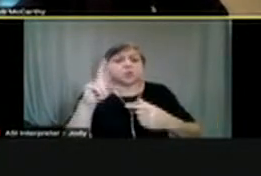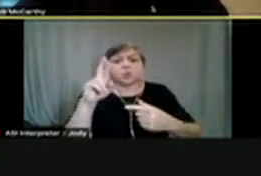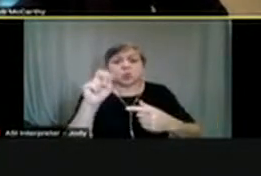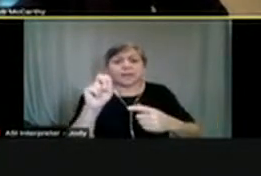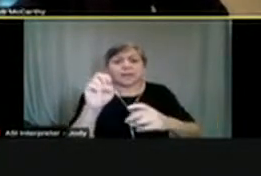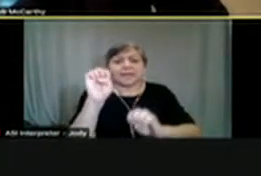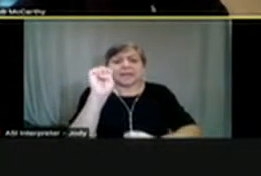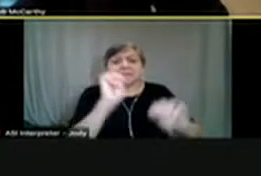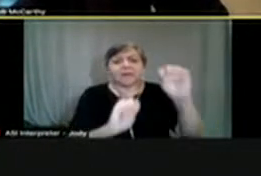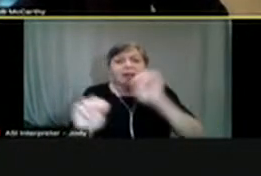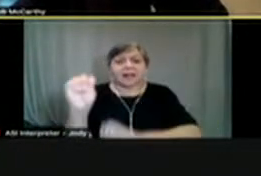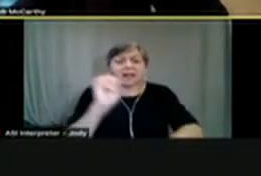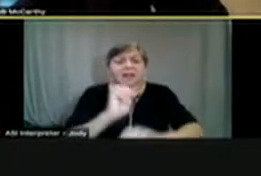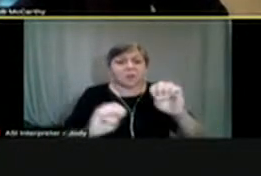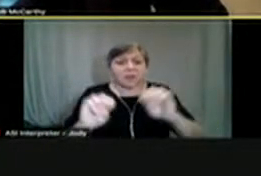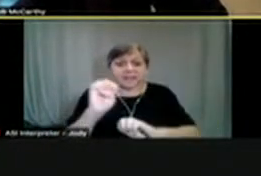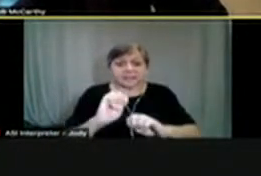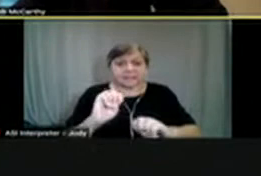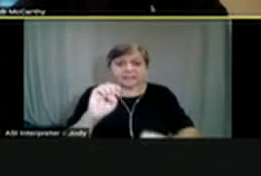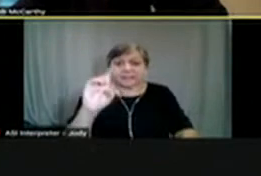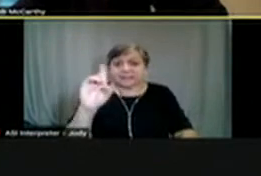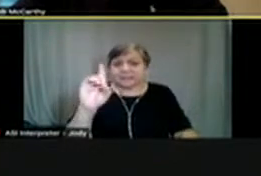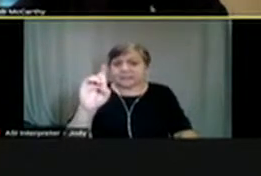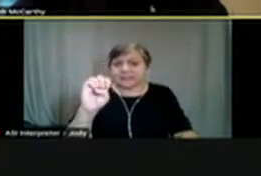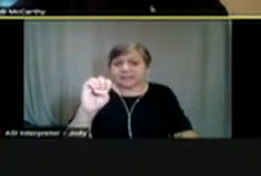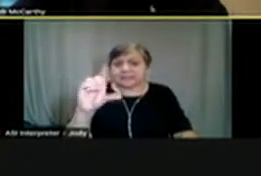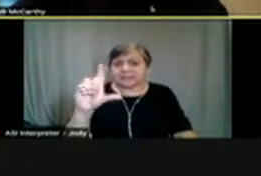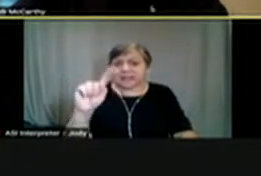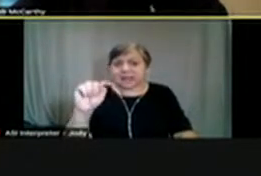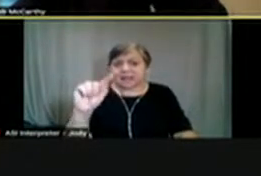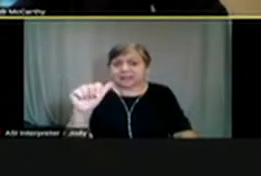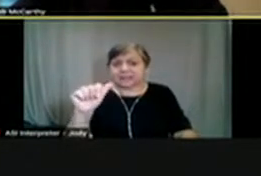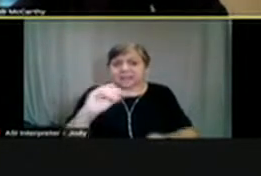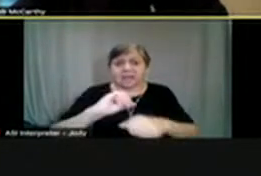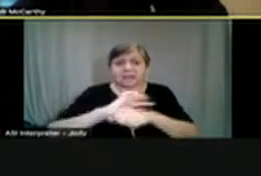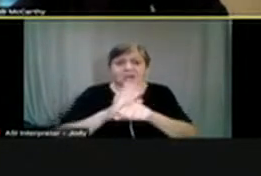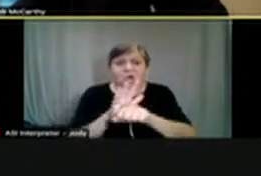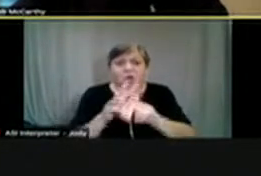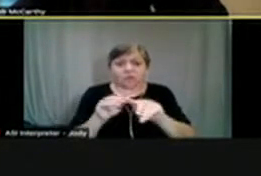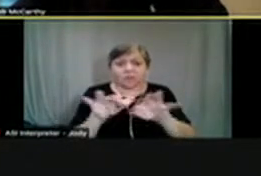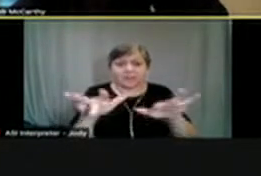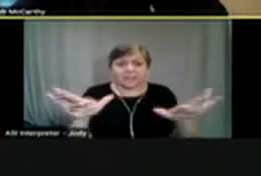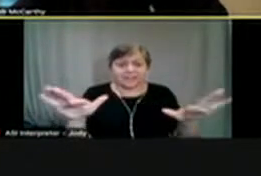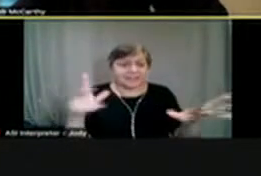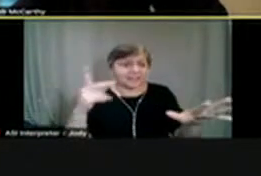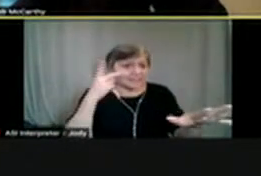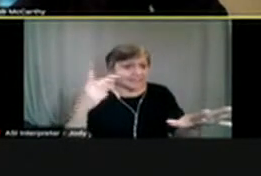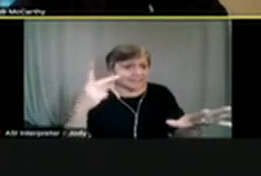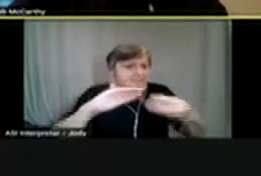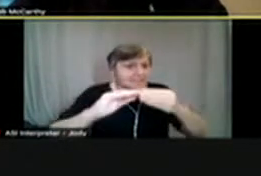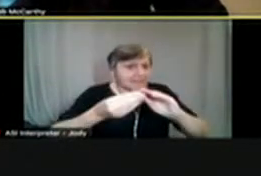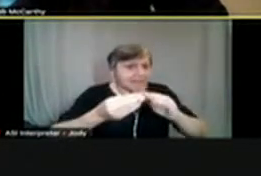data and see what the numbers look like regarding, you know, active cases within the city,